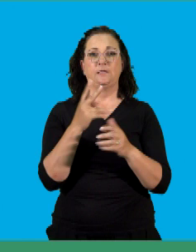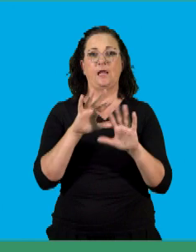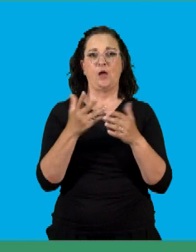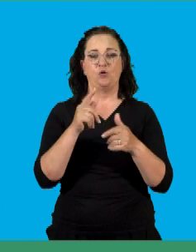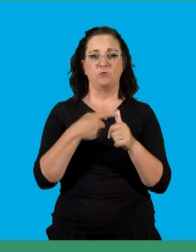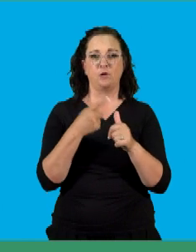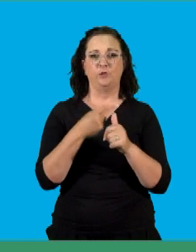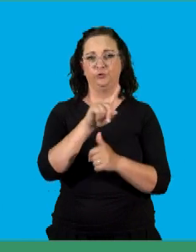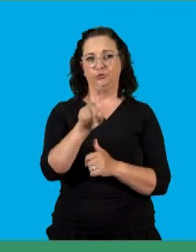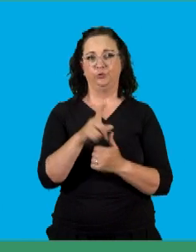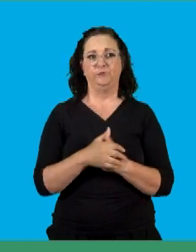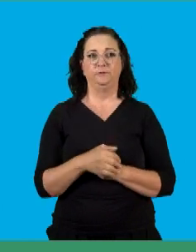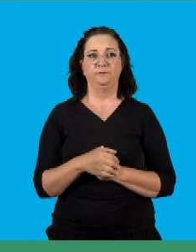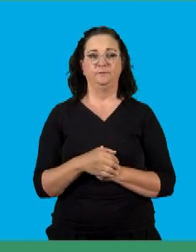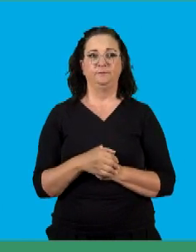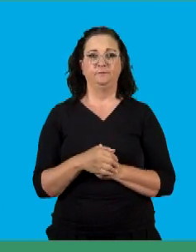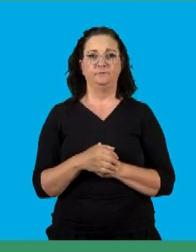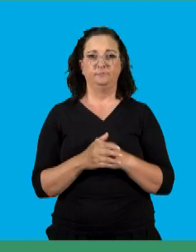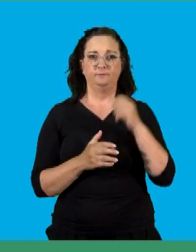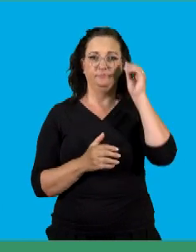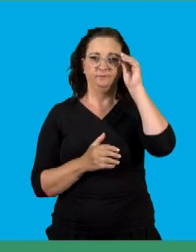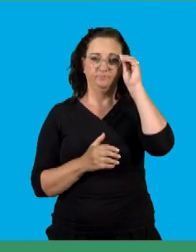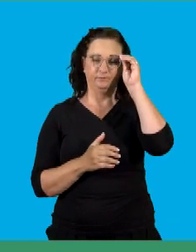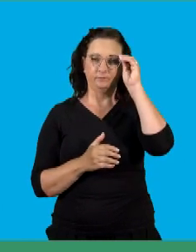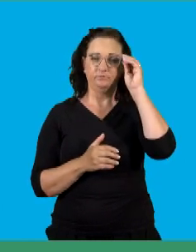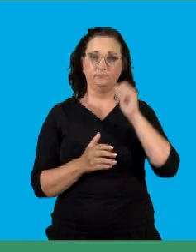2A. So here is the table.